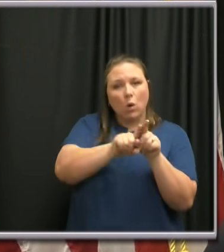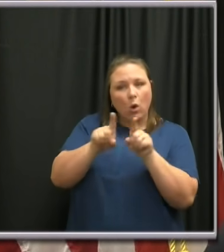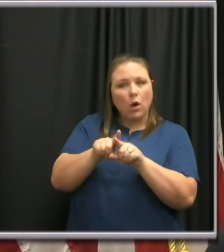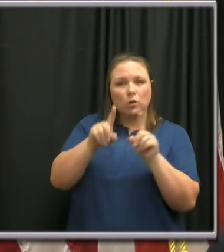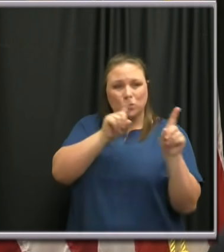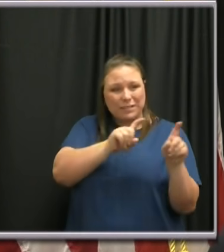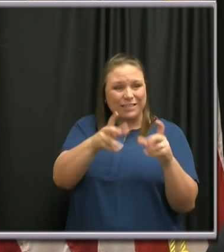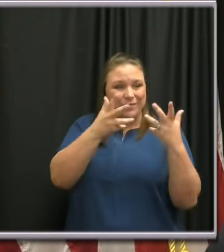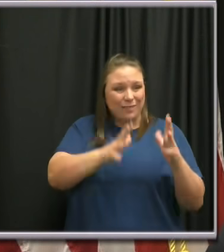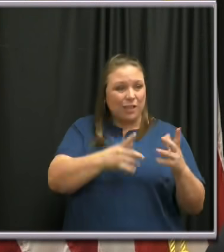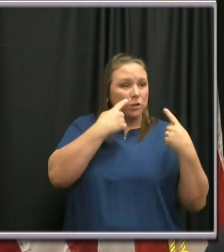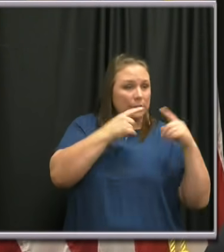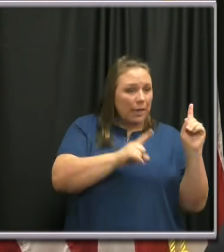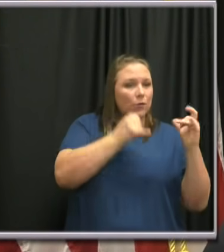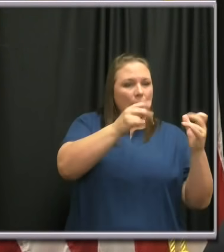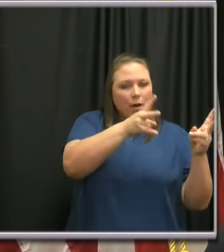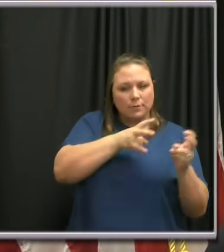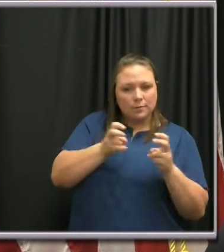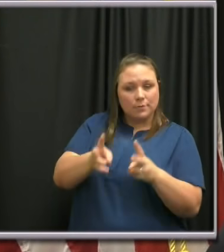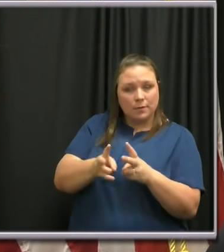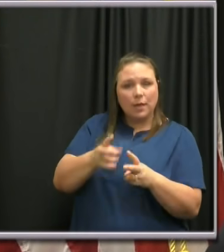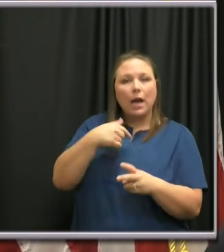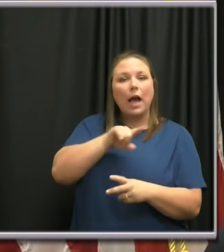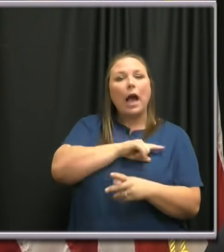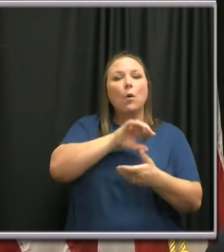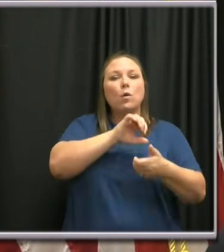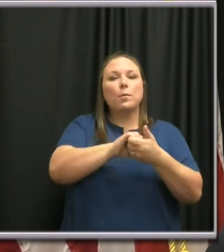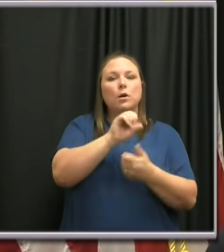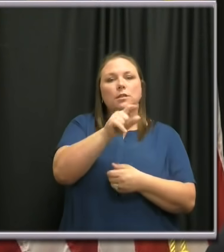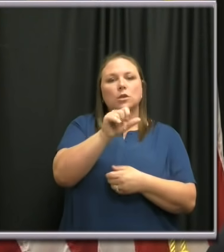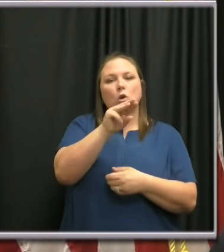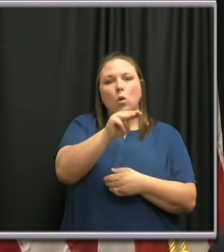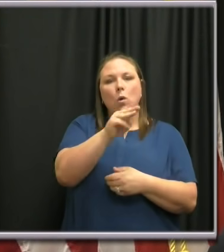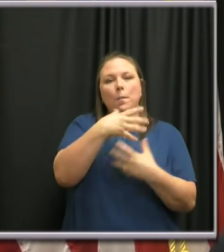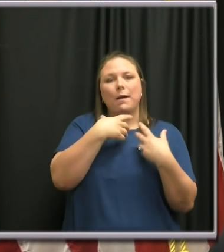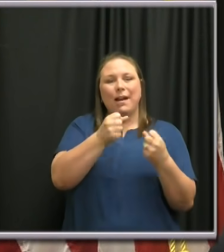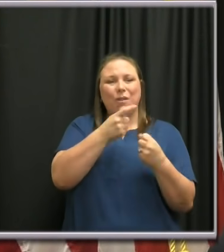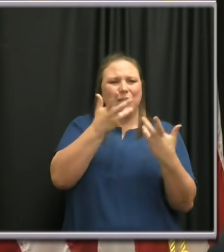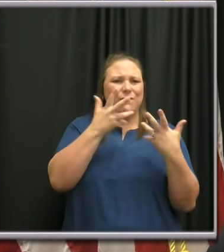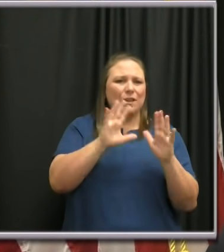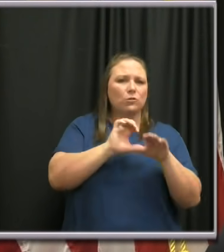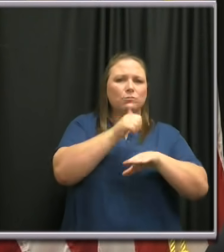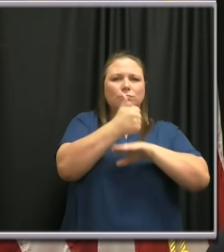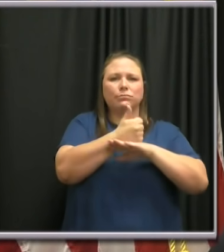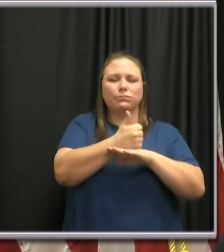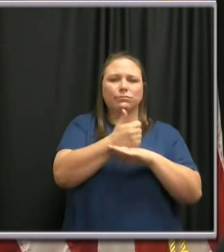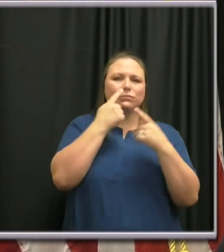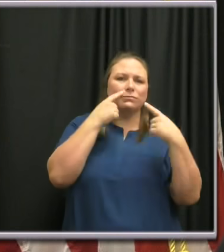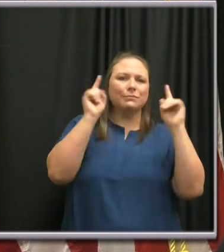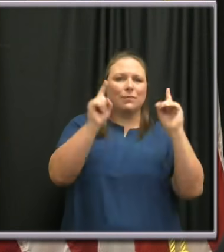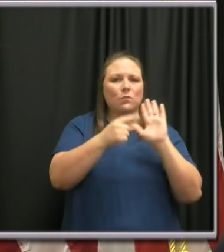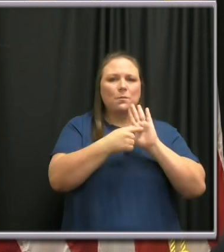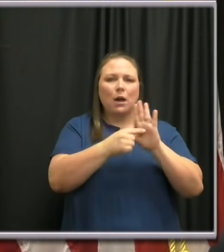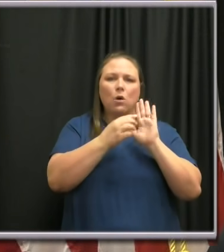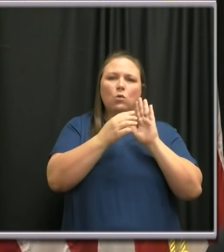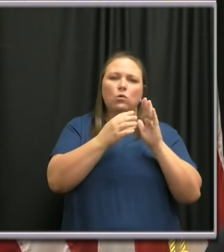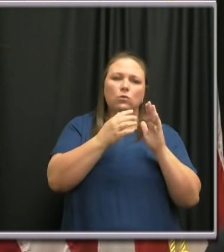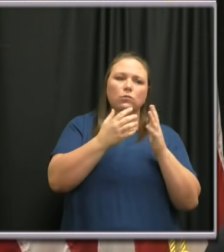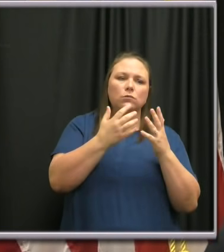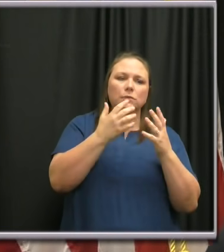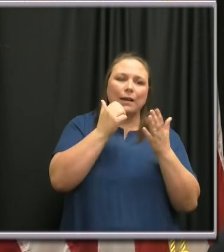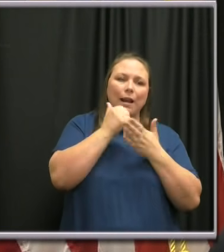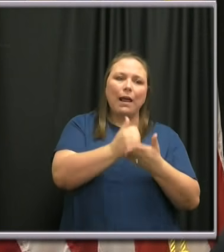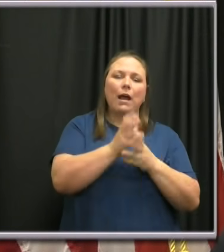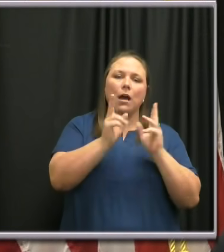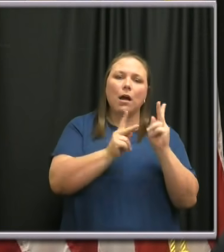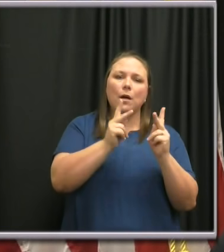tested strategy. In fact, our partner Siloam Health has developed an incredibly successful model of partnering their immigrant and refugee